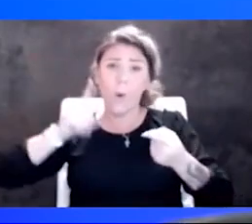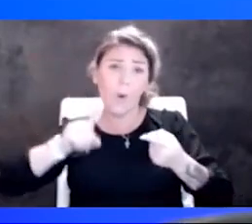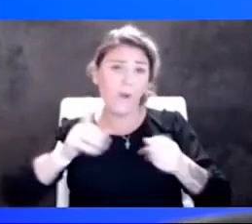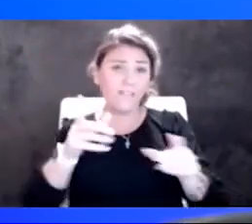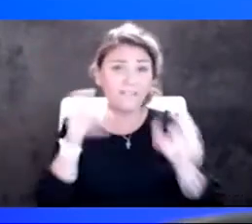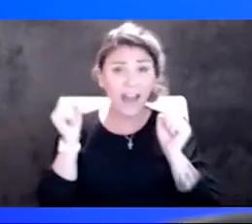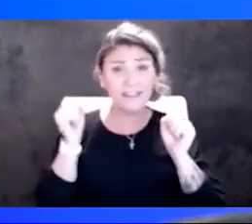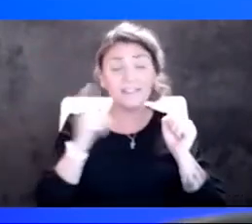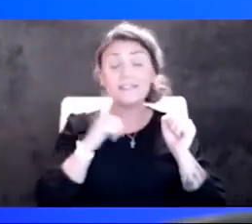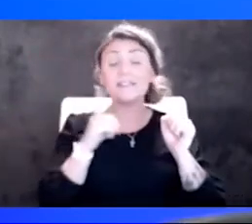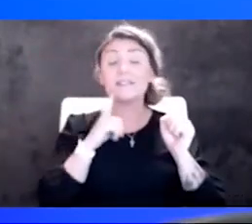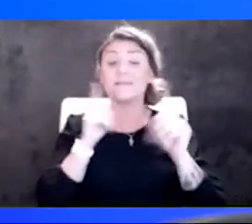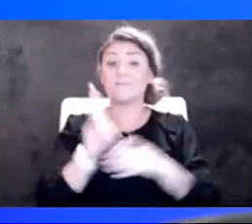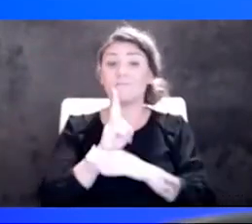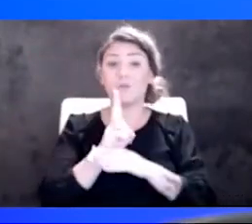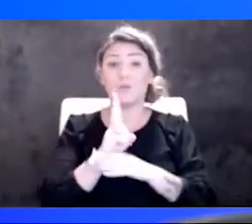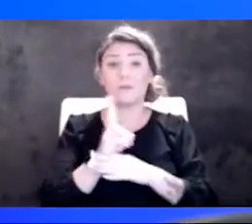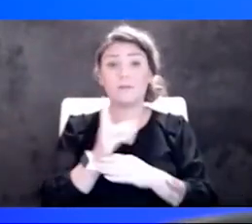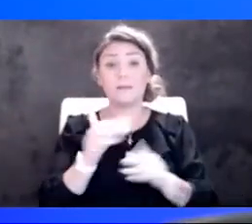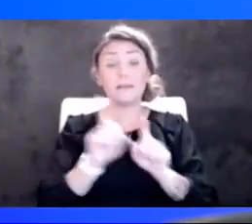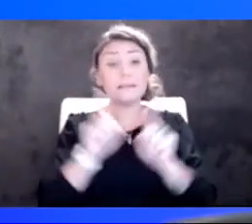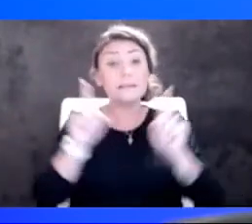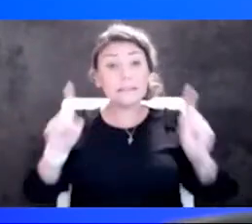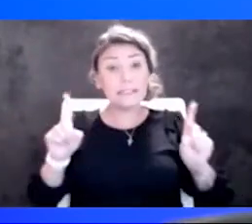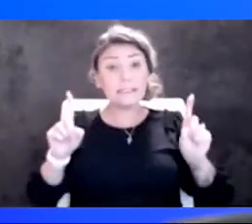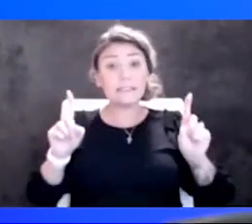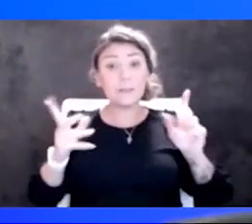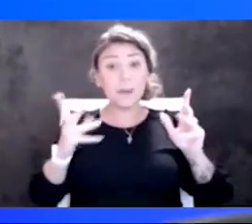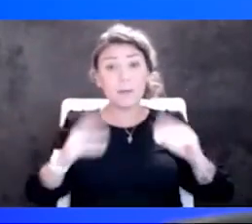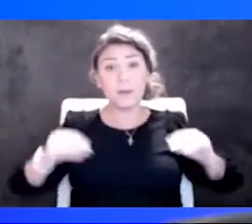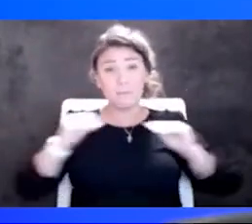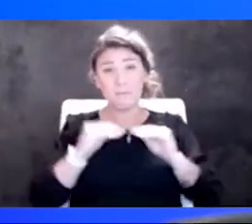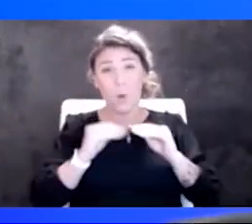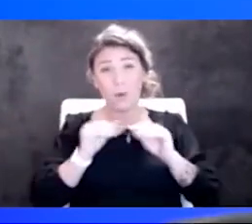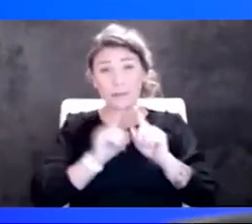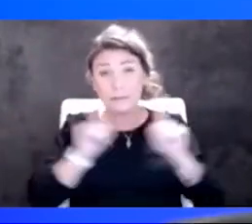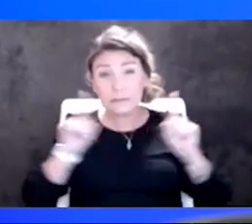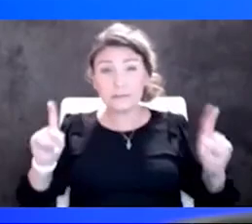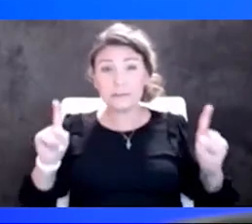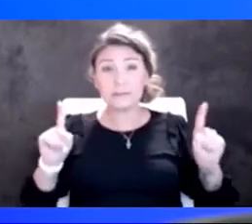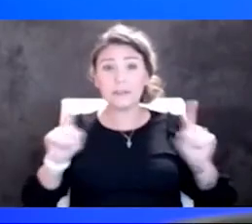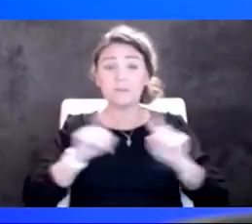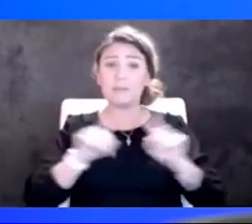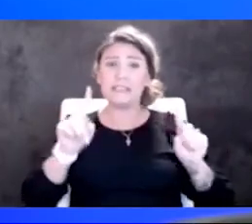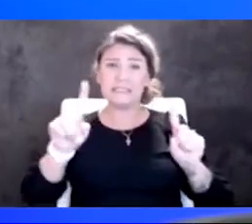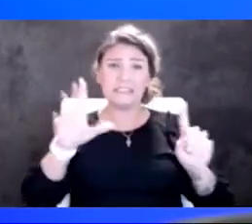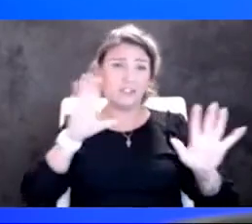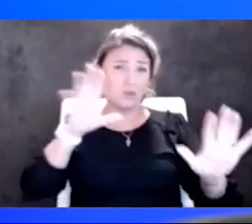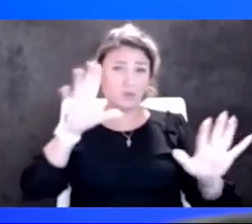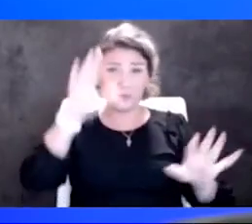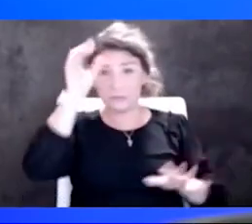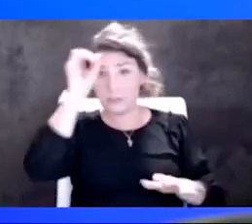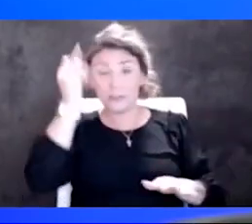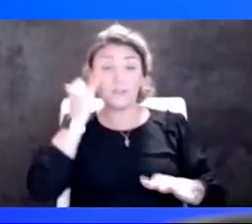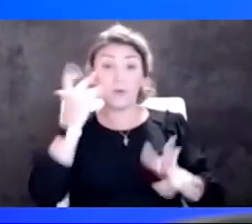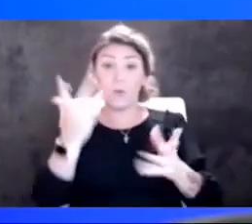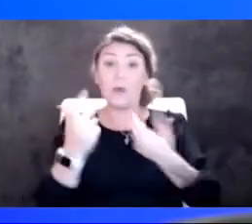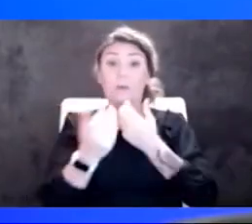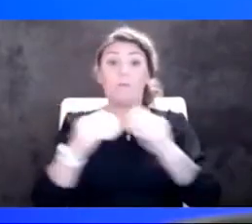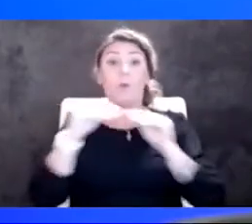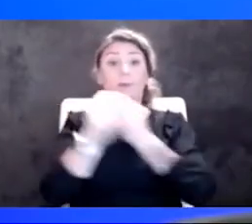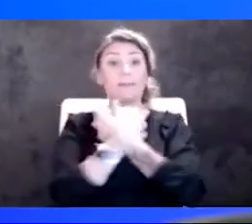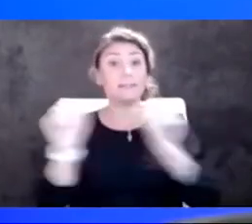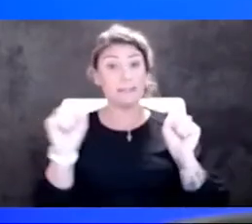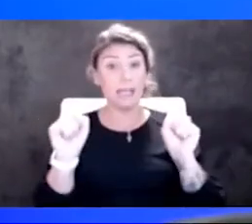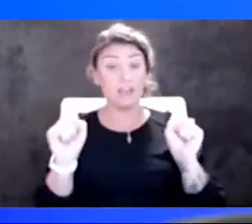using those things. The distance, you might want to do a little more, but that's, you know, that's total conjecture. It's just, you know, if you want to be on the safe side, that's a good way to do it. And